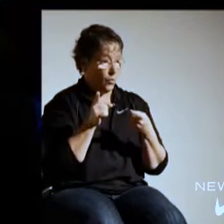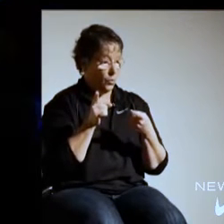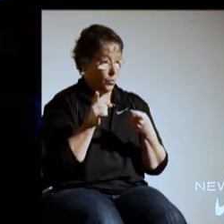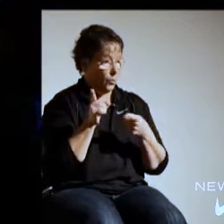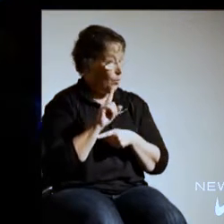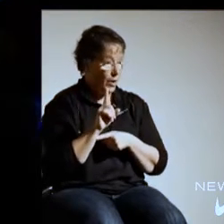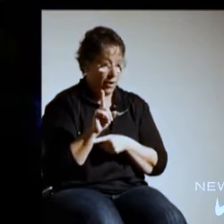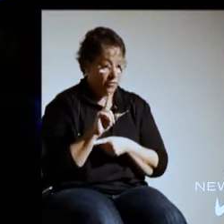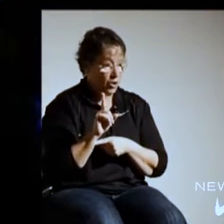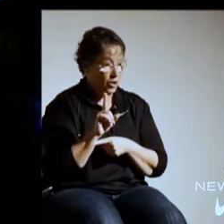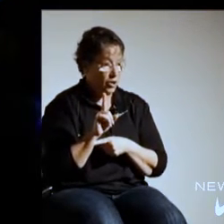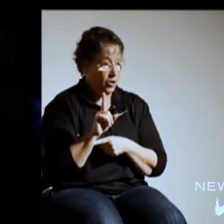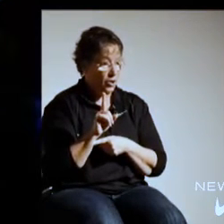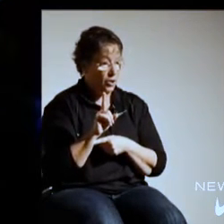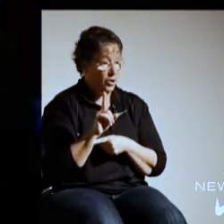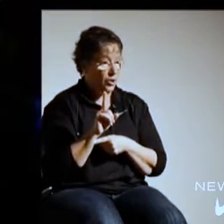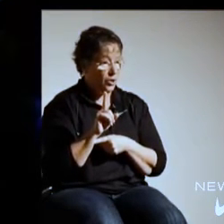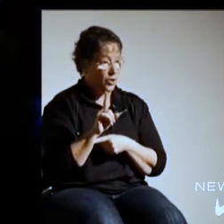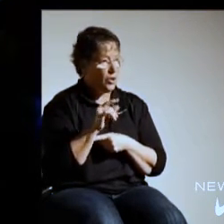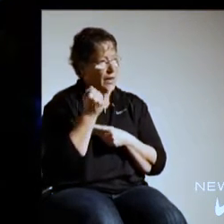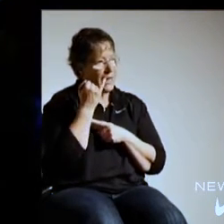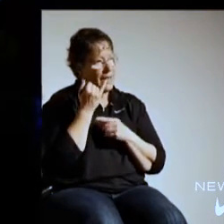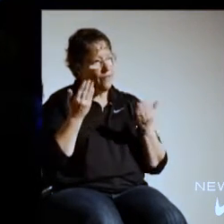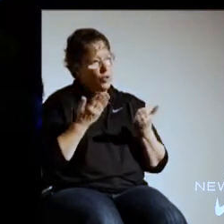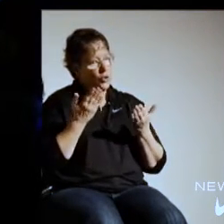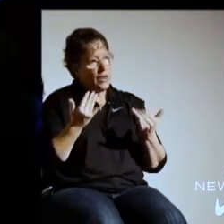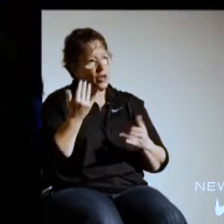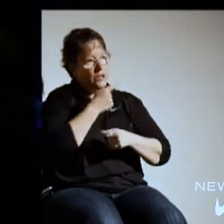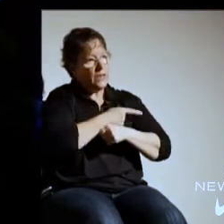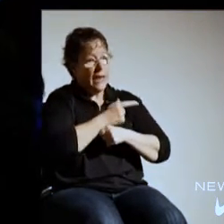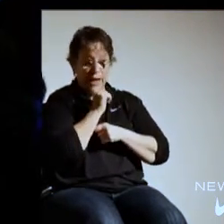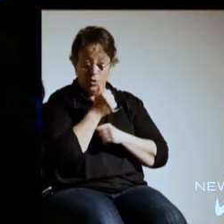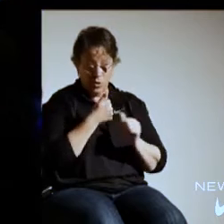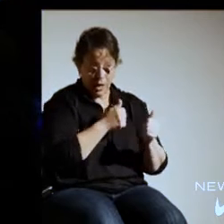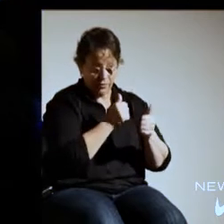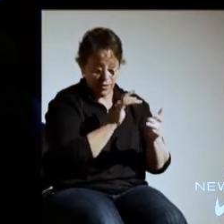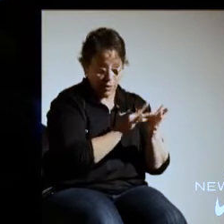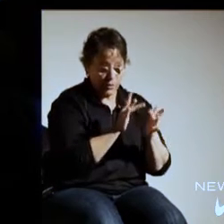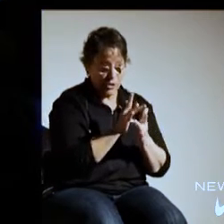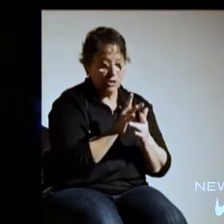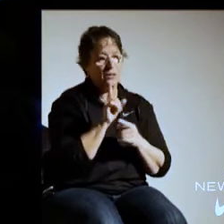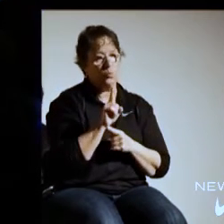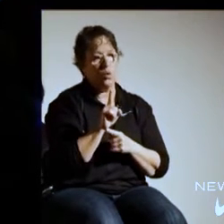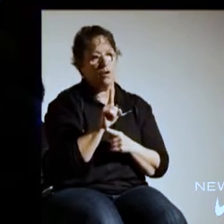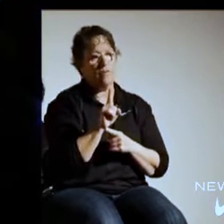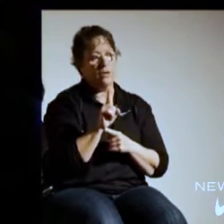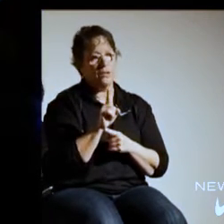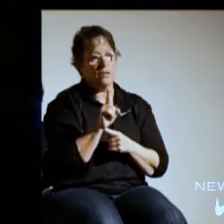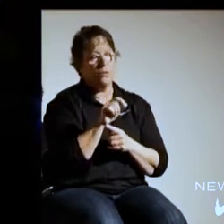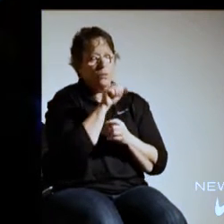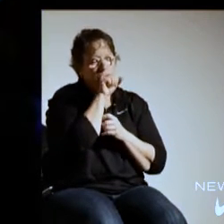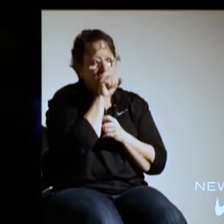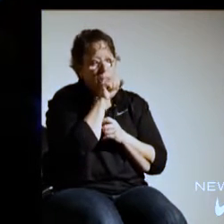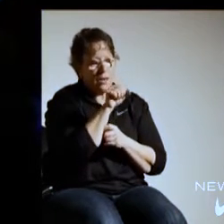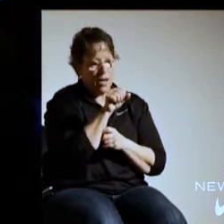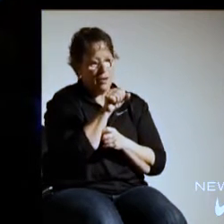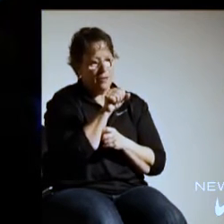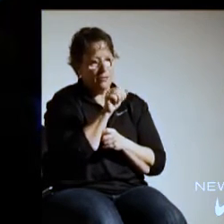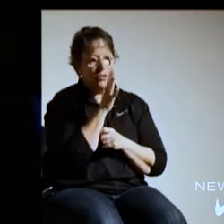you're here today and you haven't begun following Jesus, one of us would love to chat with you after the service. In